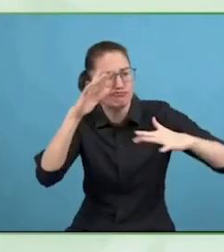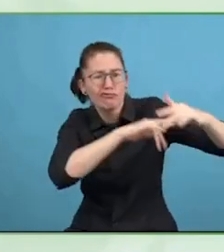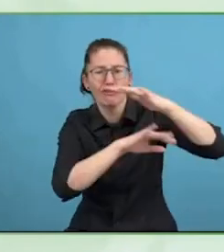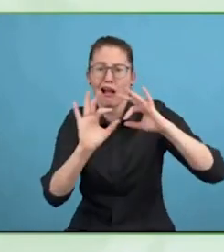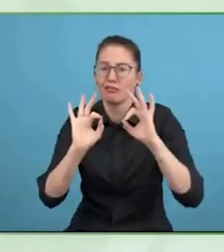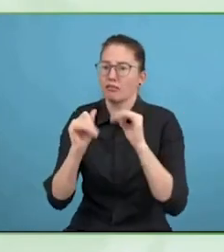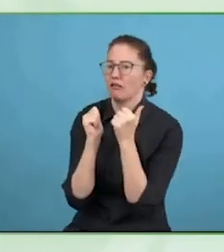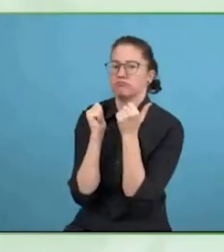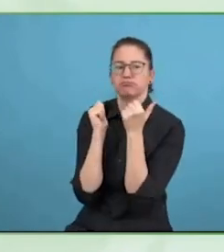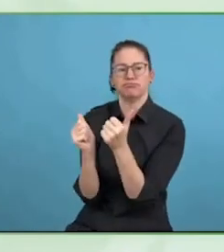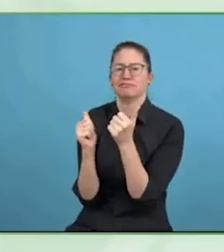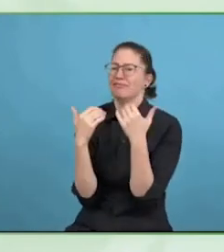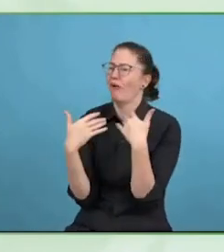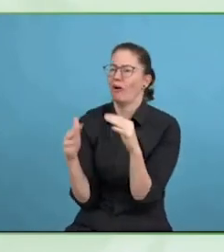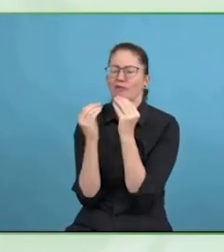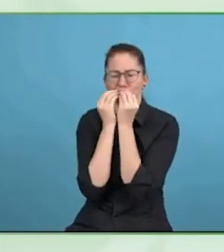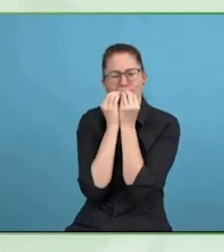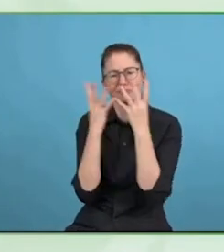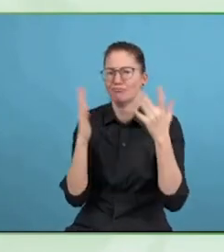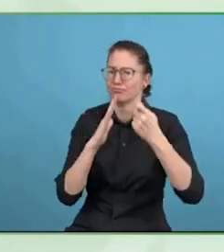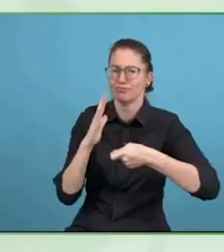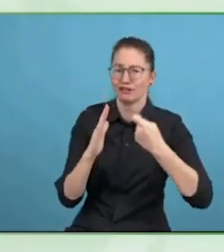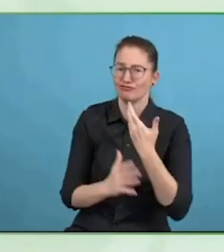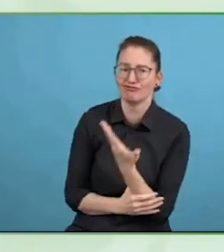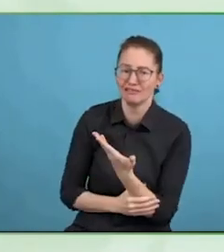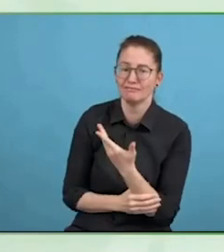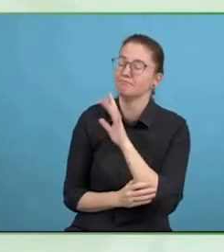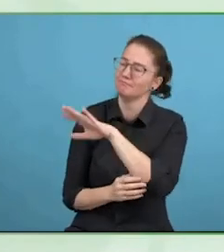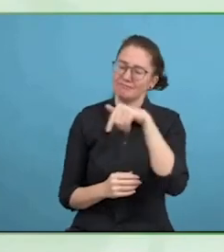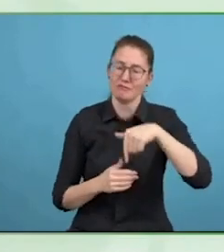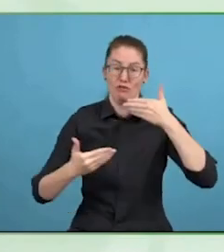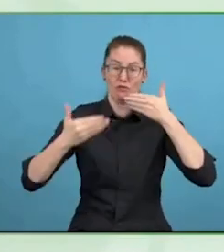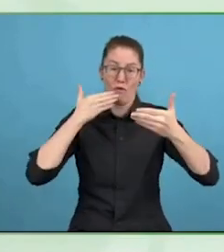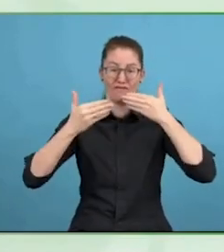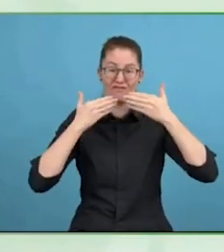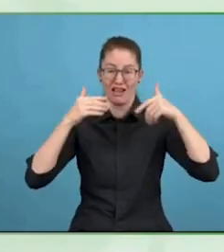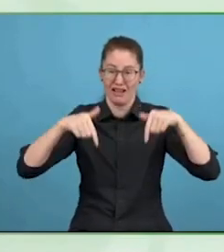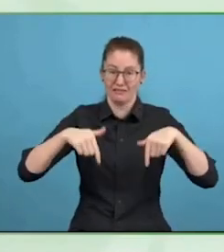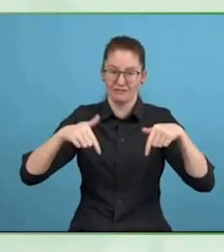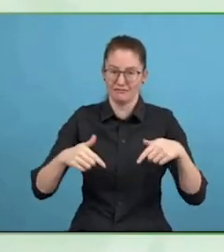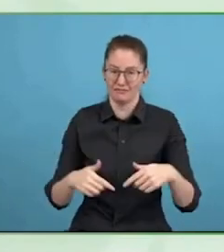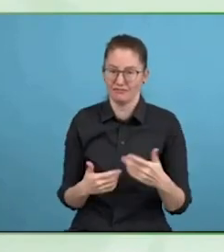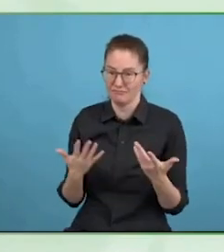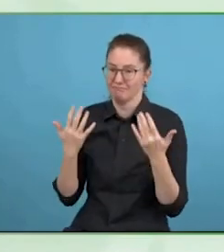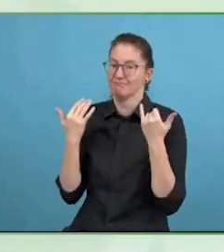you take home from this conference? What made a sort of